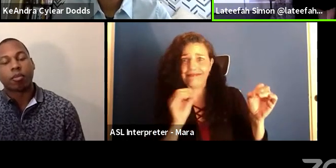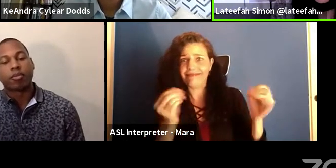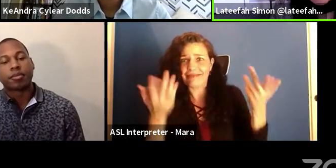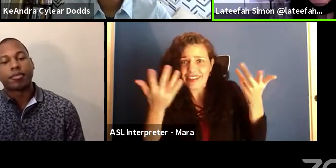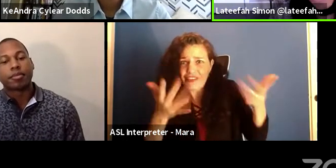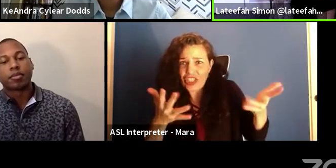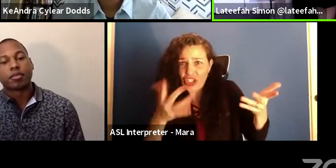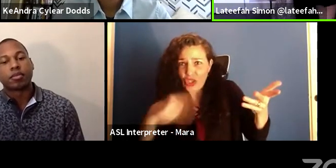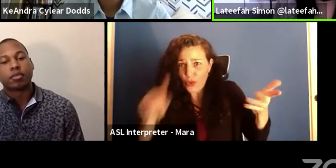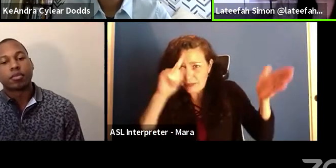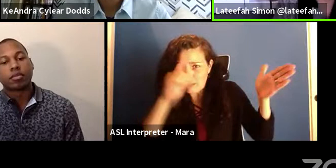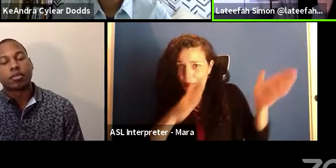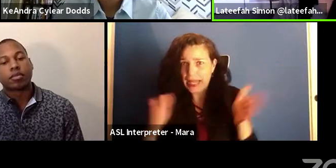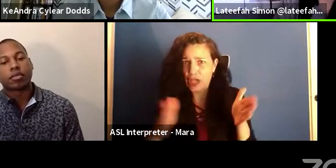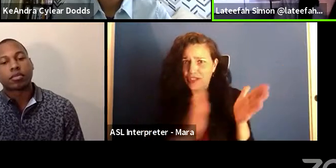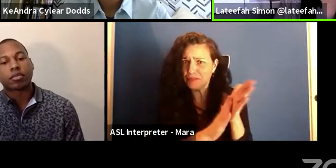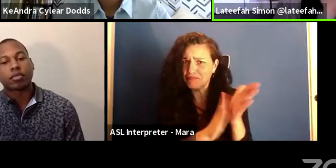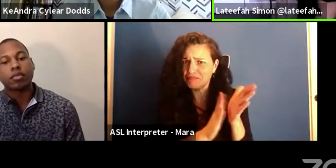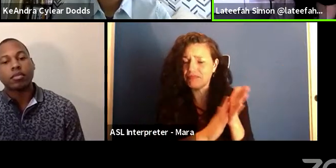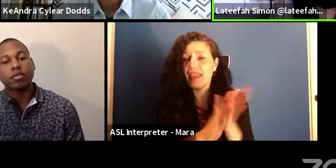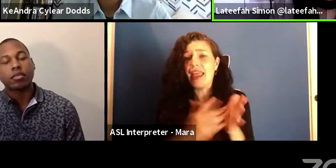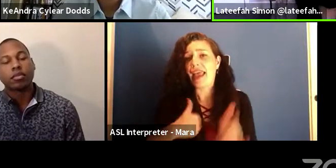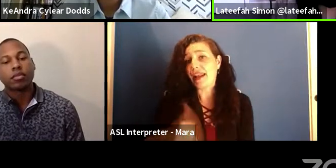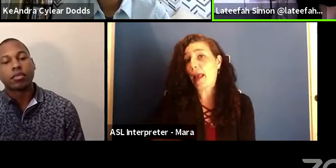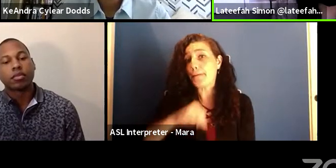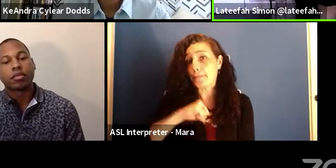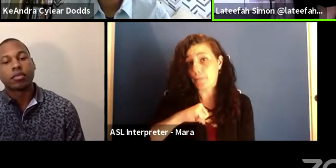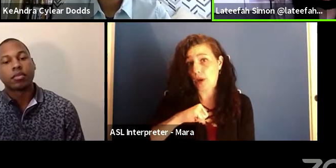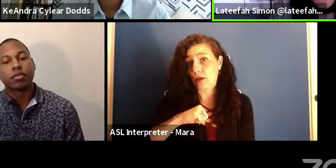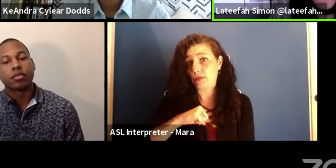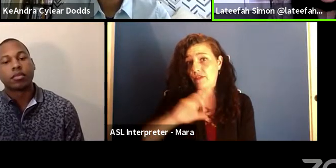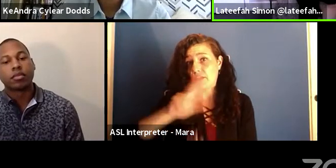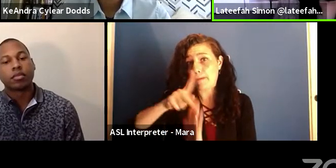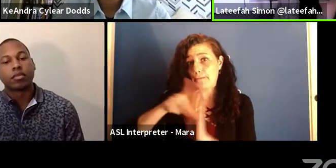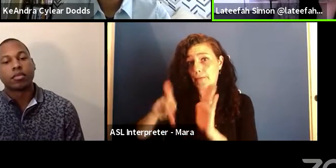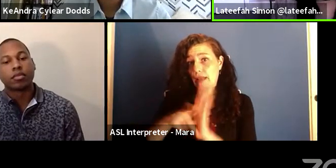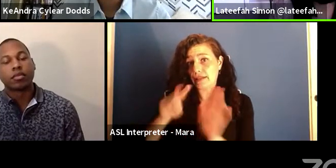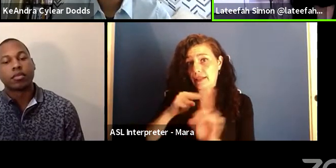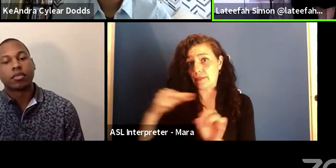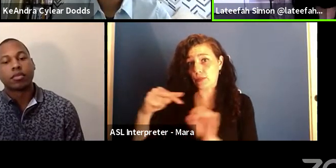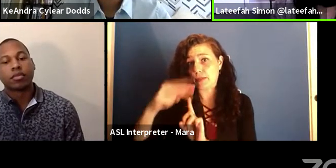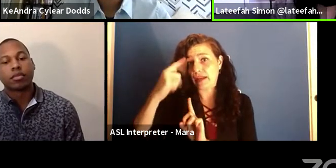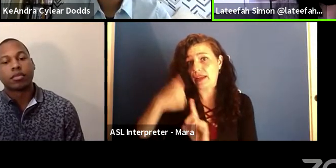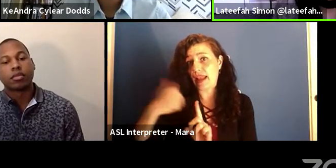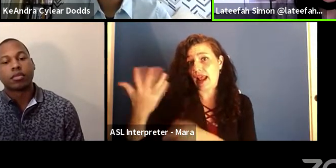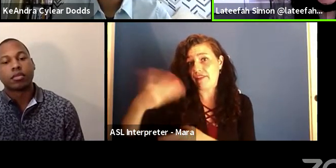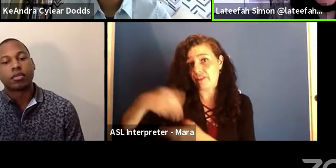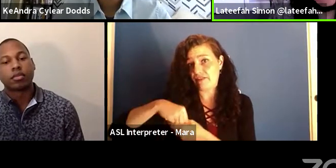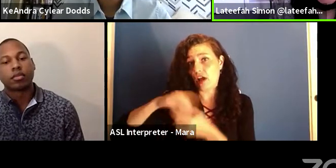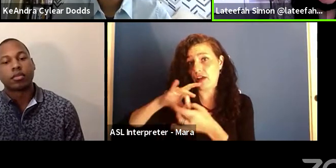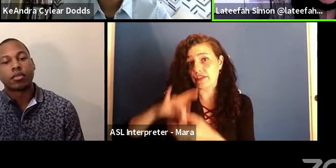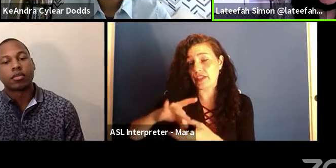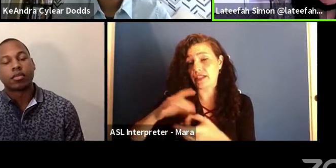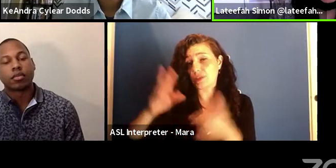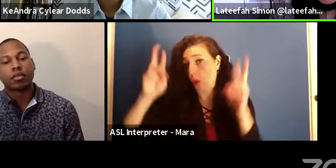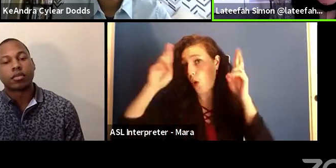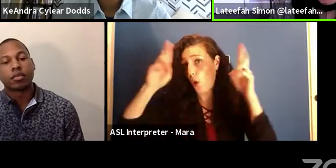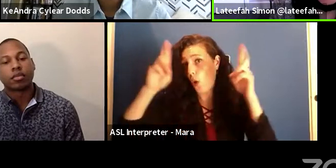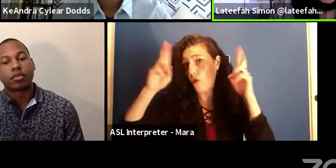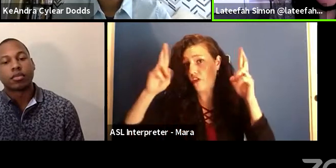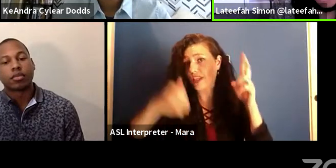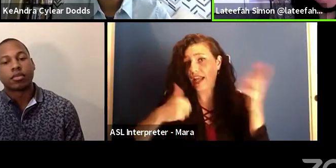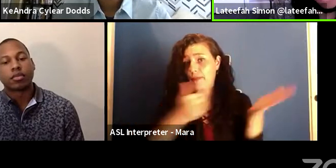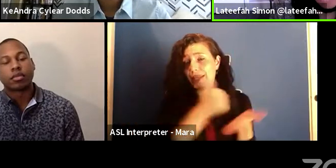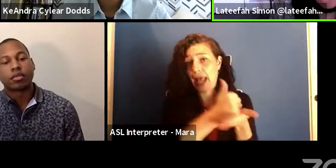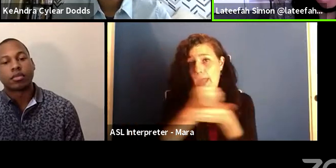a few things that I'm really proud of from a policy perspective that I've been a part of and have hopefully helped